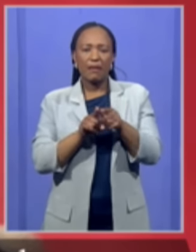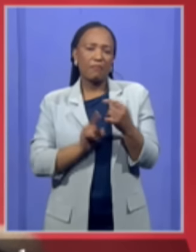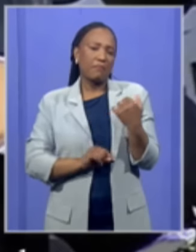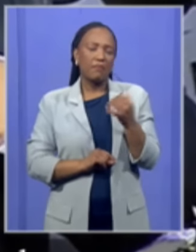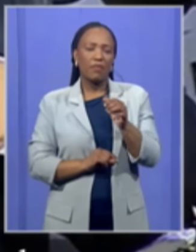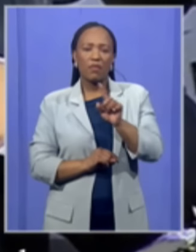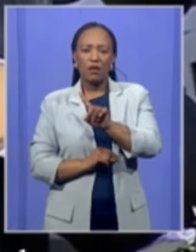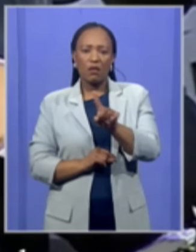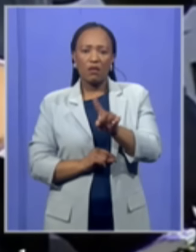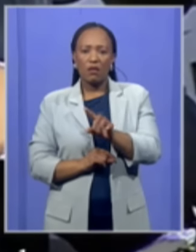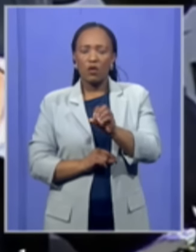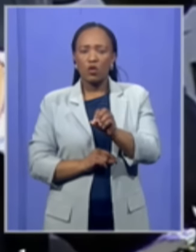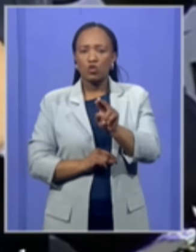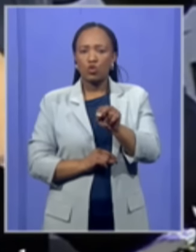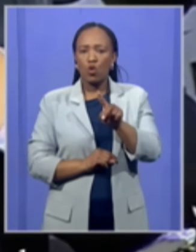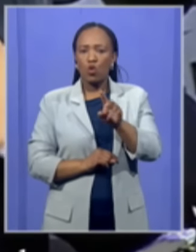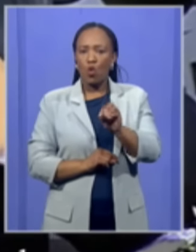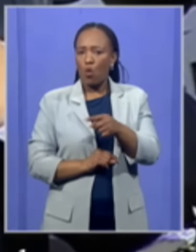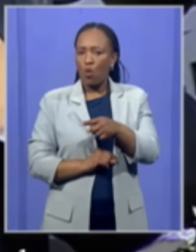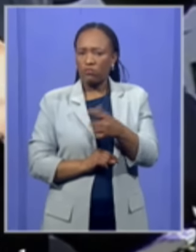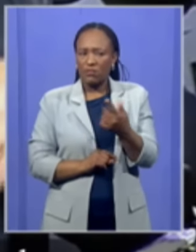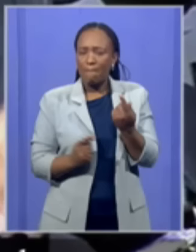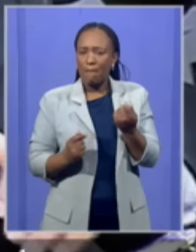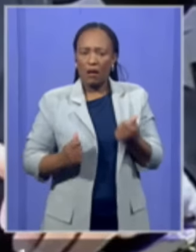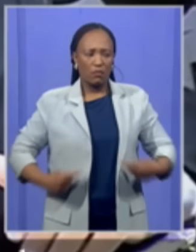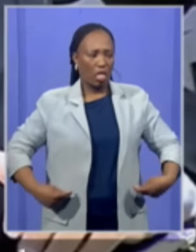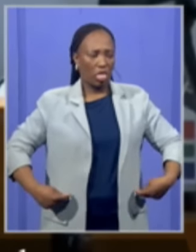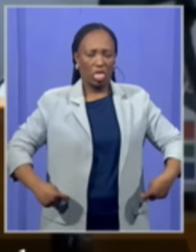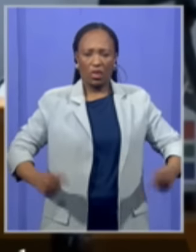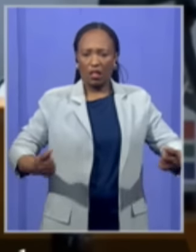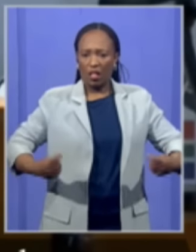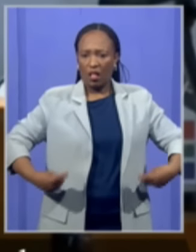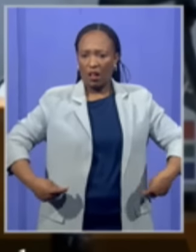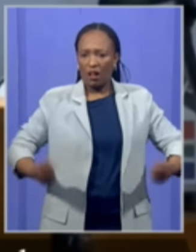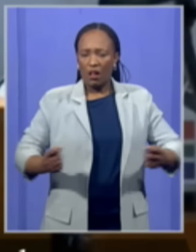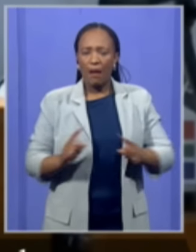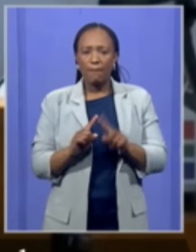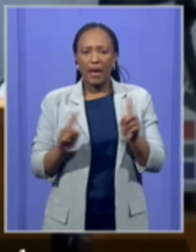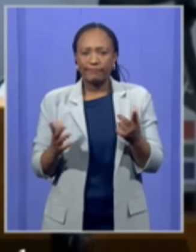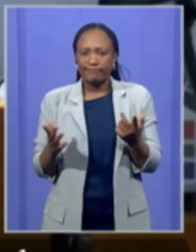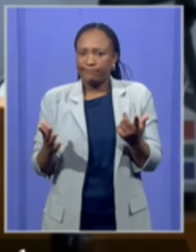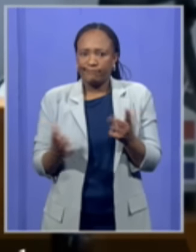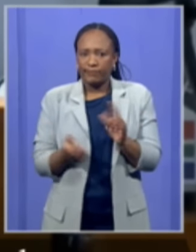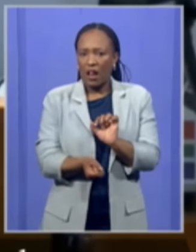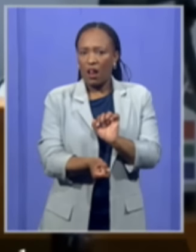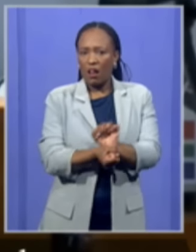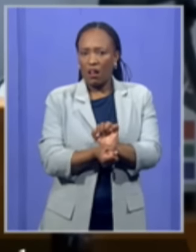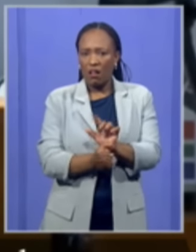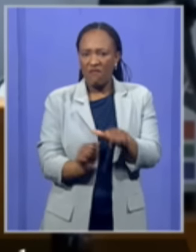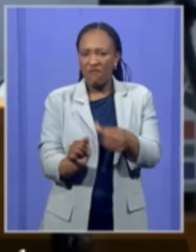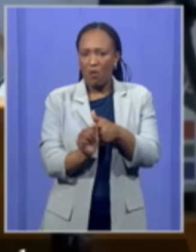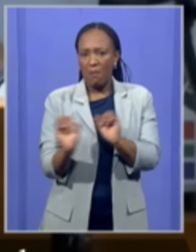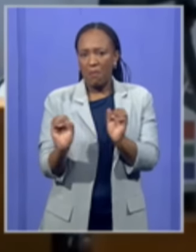yet there have been no prosecutions. There have been no real concrete follow-ups.